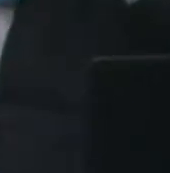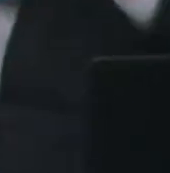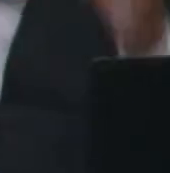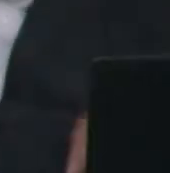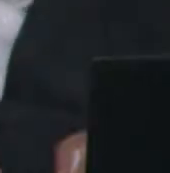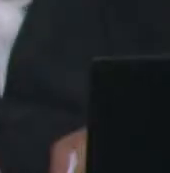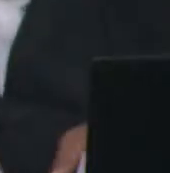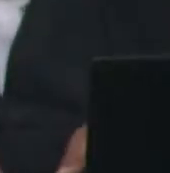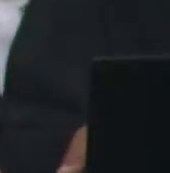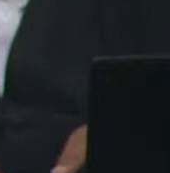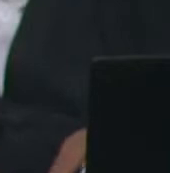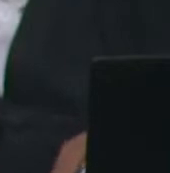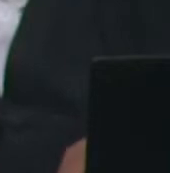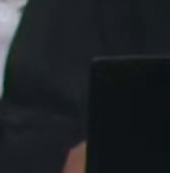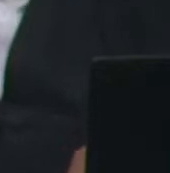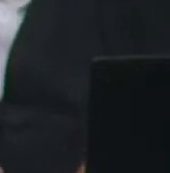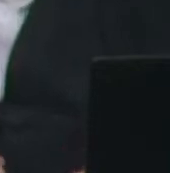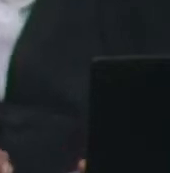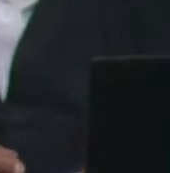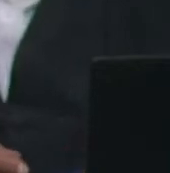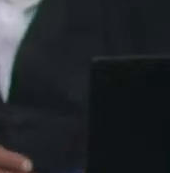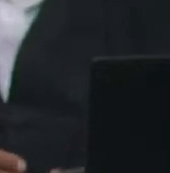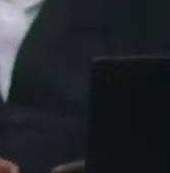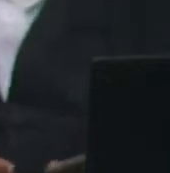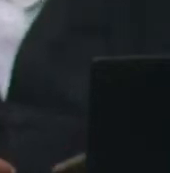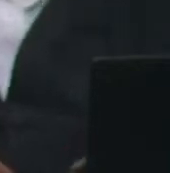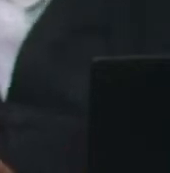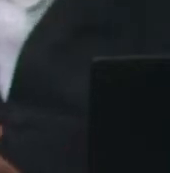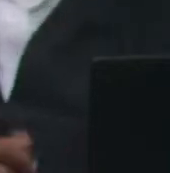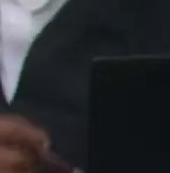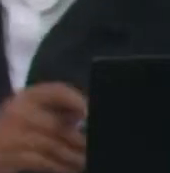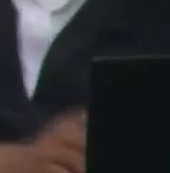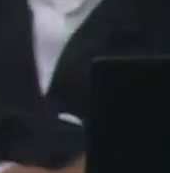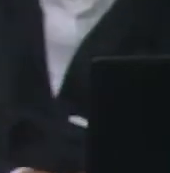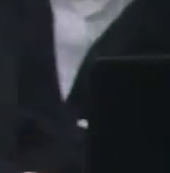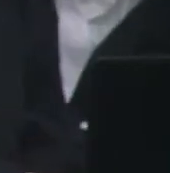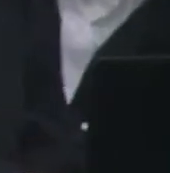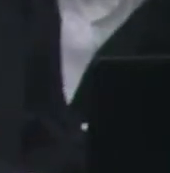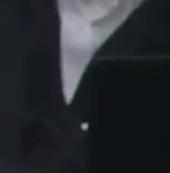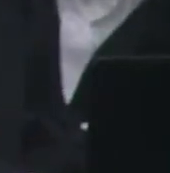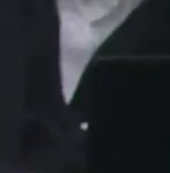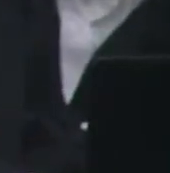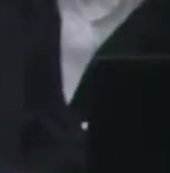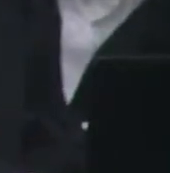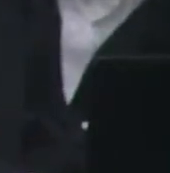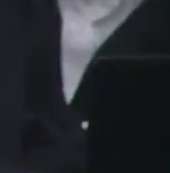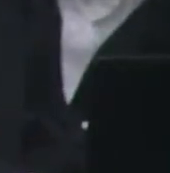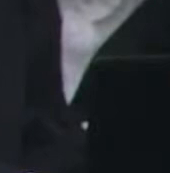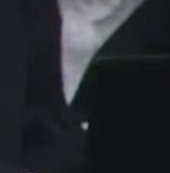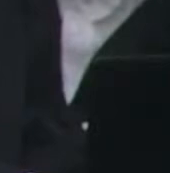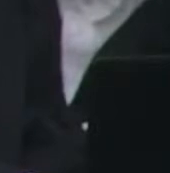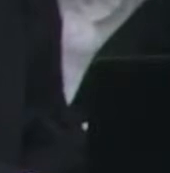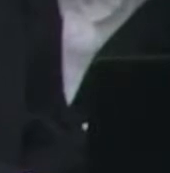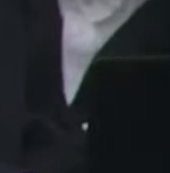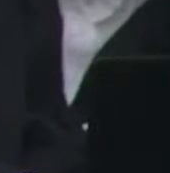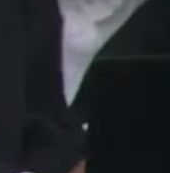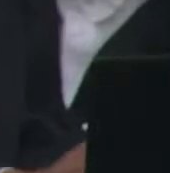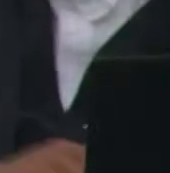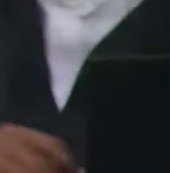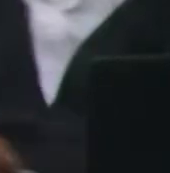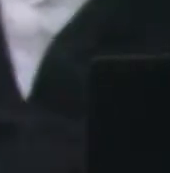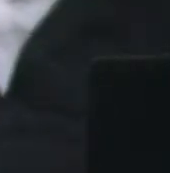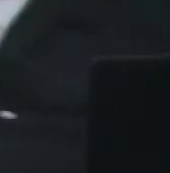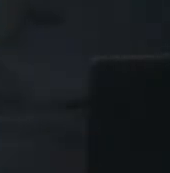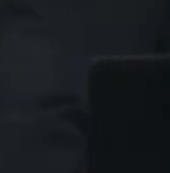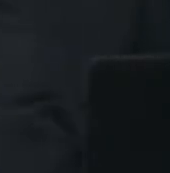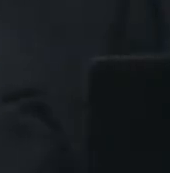strategic SOEs to fulfill their vital economic and social mandates. International